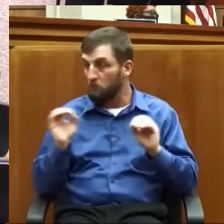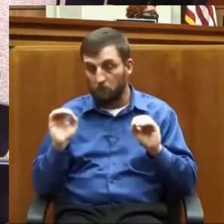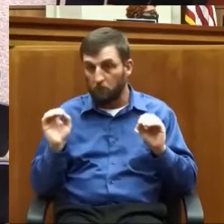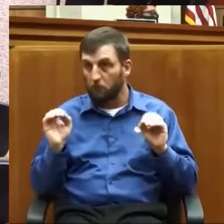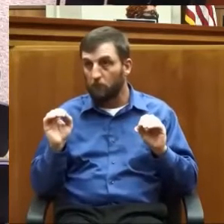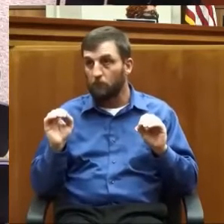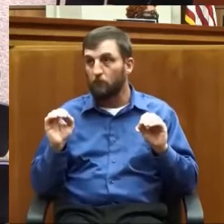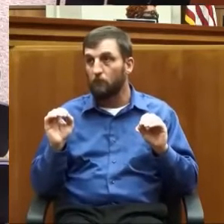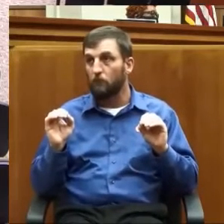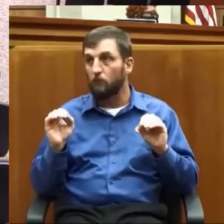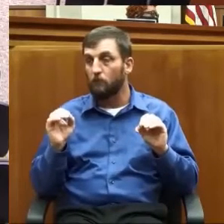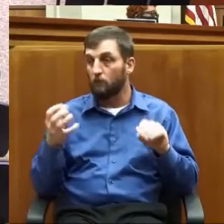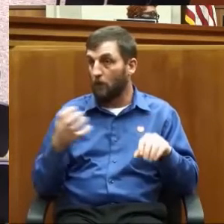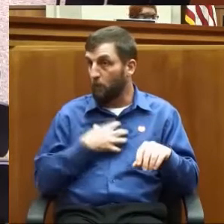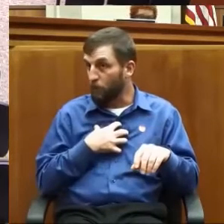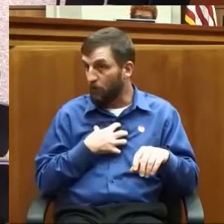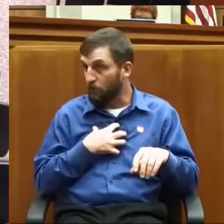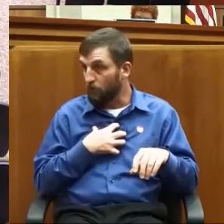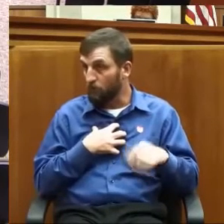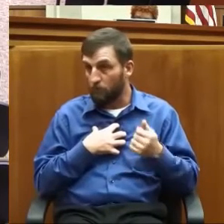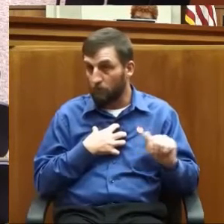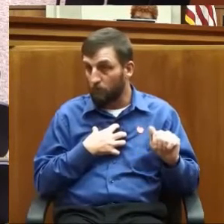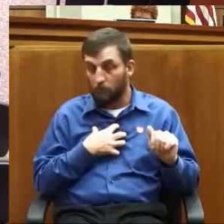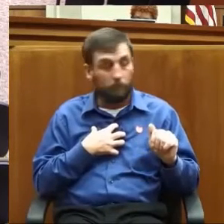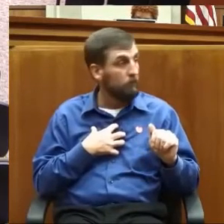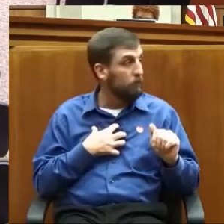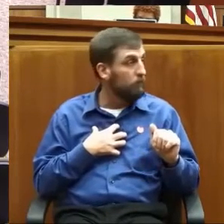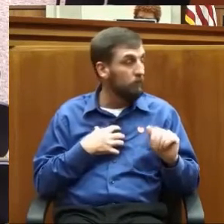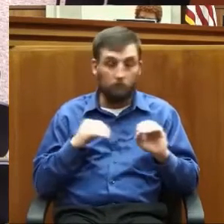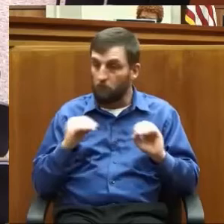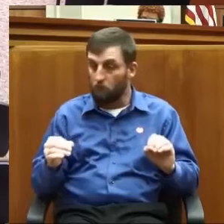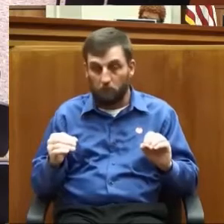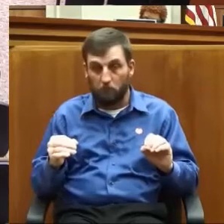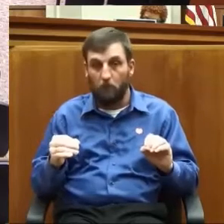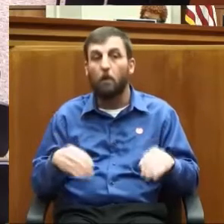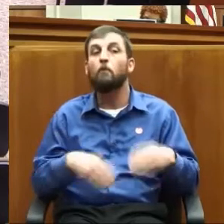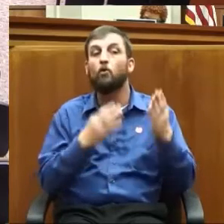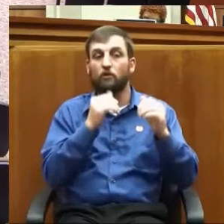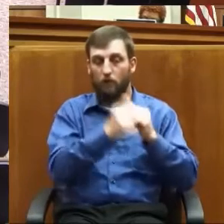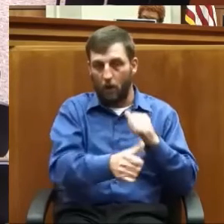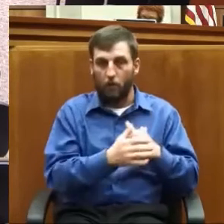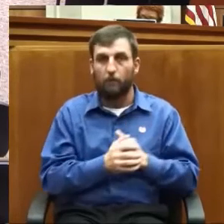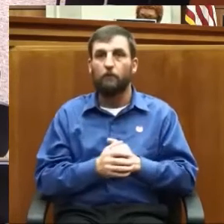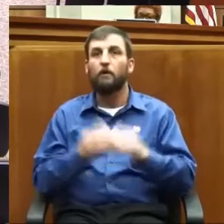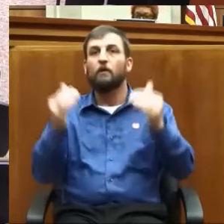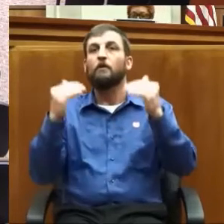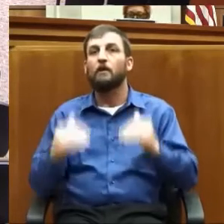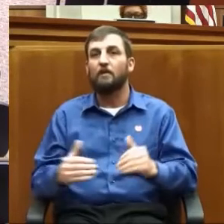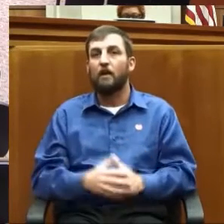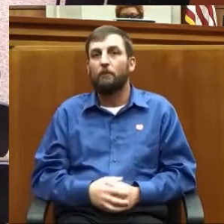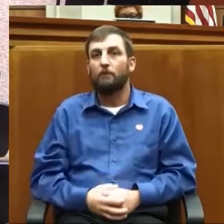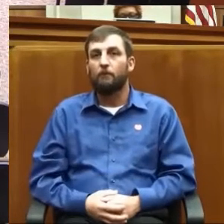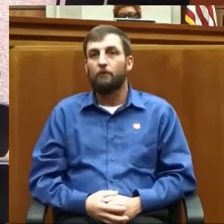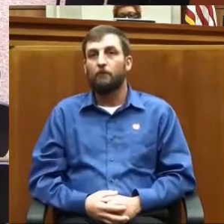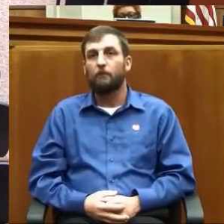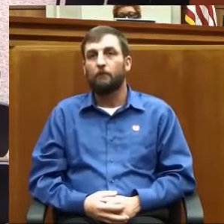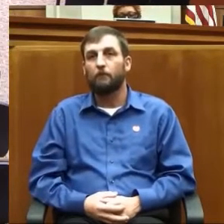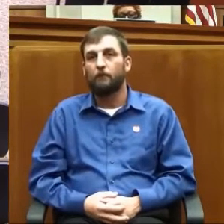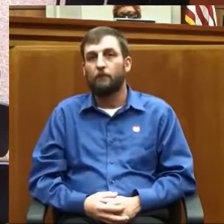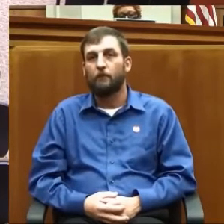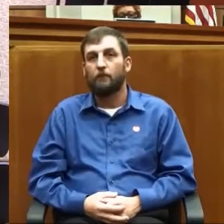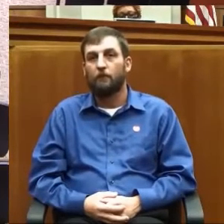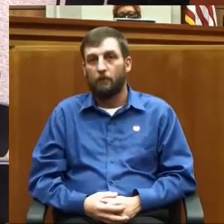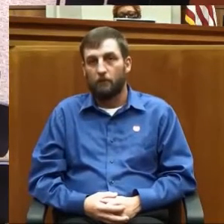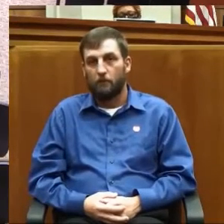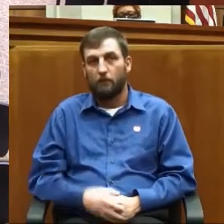With no other questions, any objections to the motion? Hearing no objection, the motion will carry. Next item.